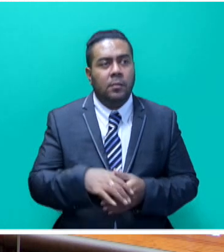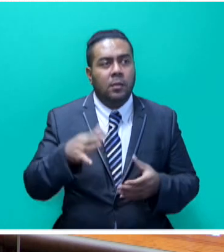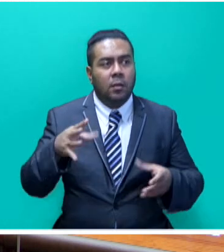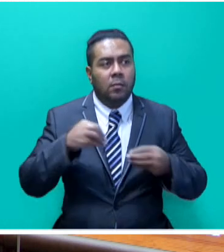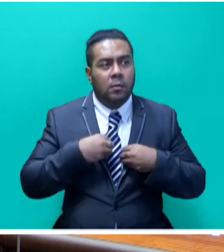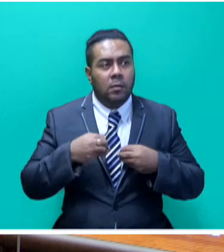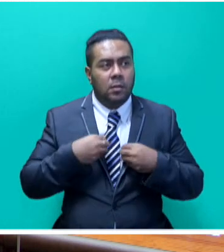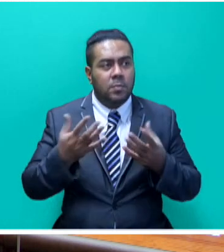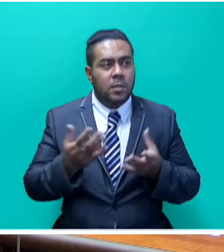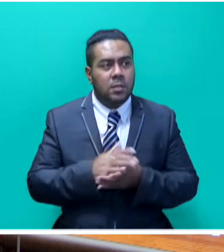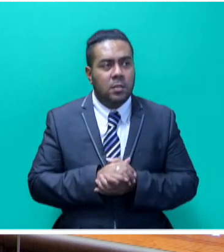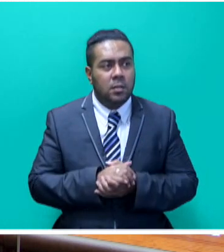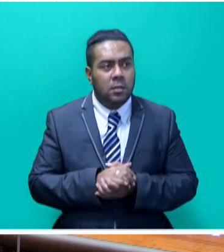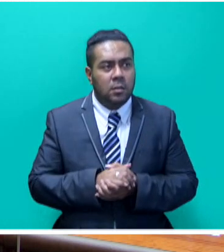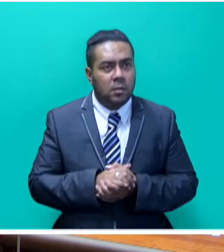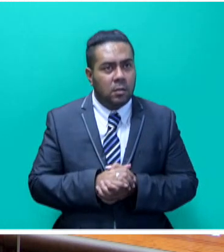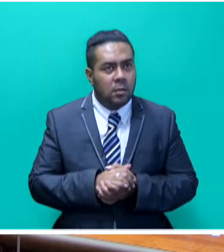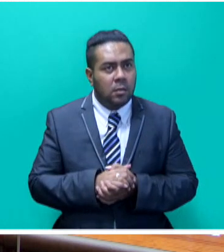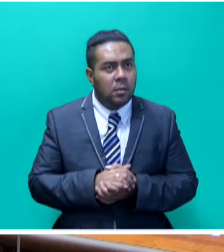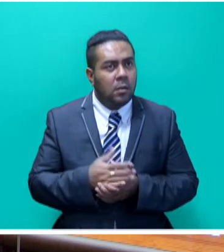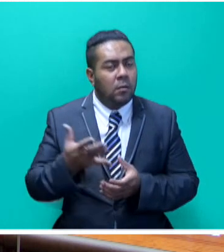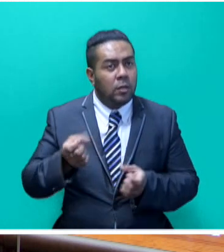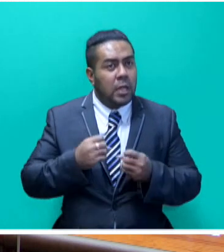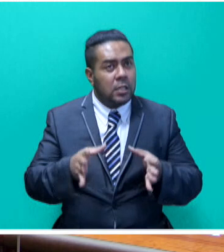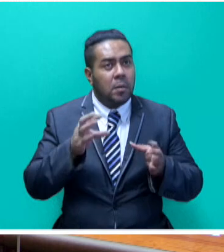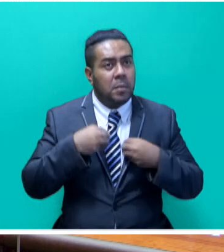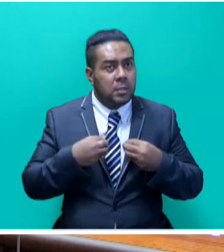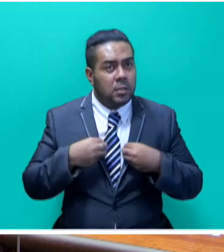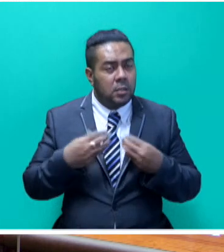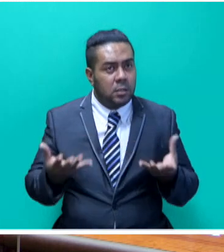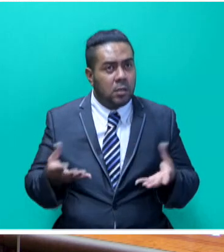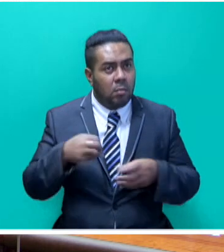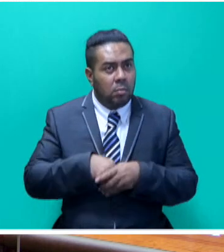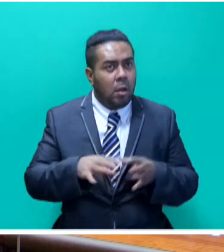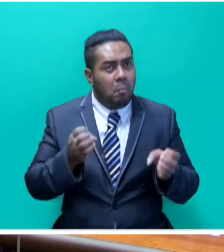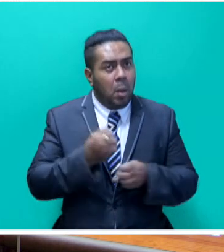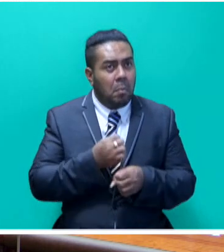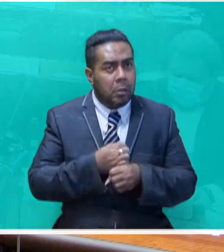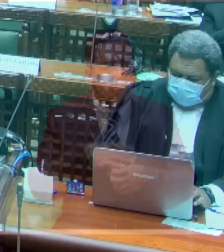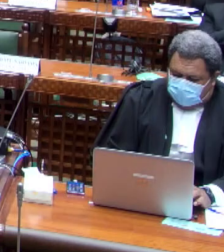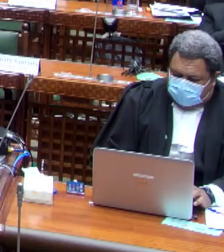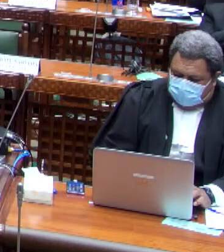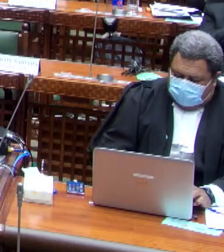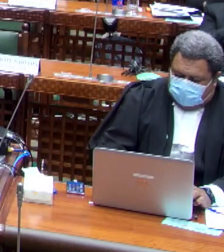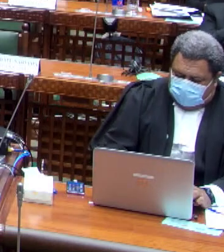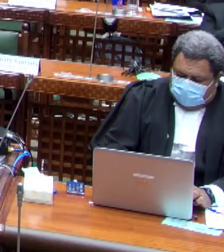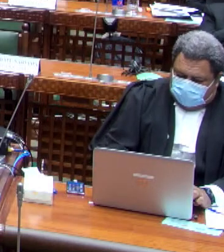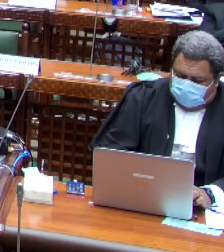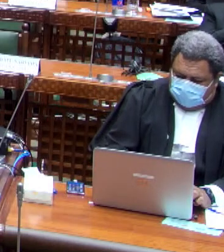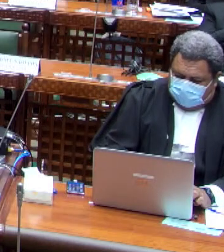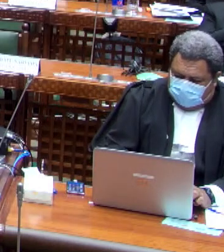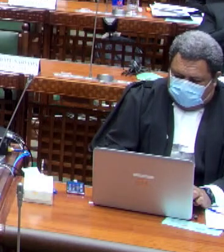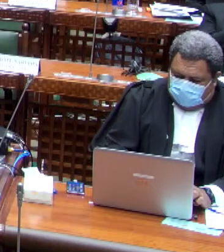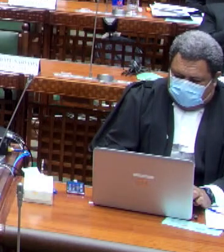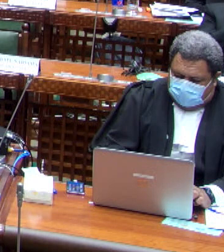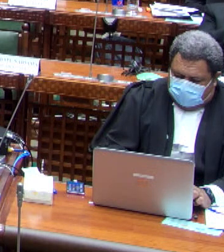positive reforms in 3 indicators: starting a business, obtaining construction permits, and getting credit. Every parliament sitting,